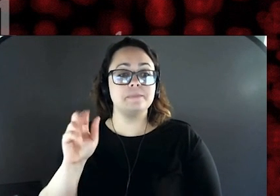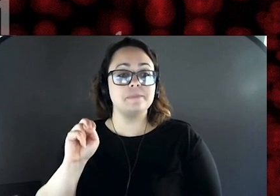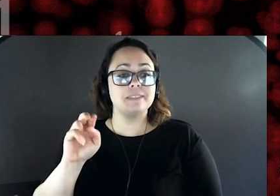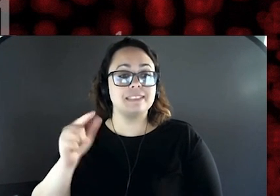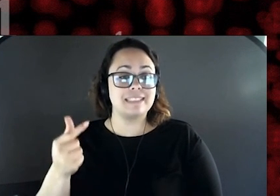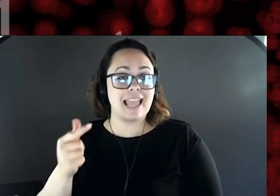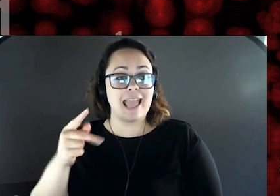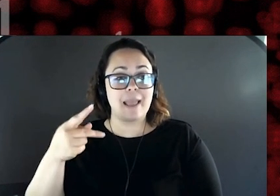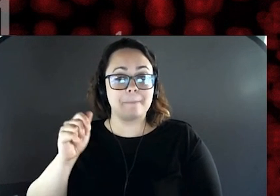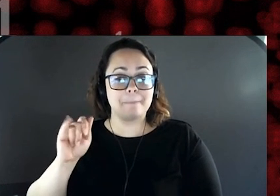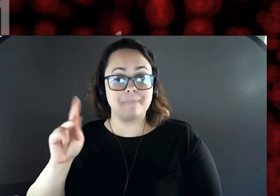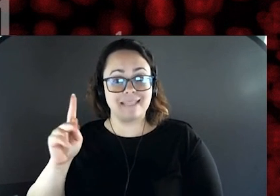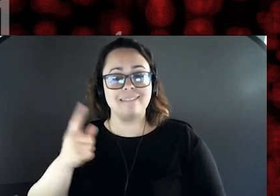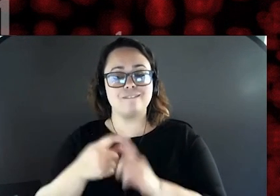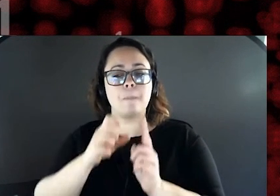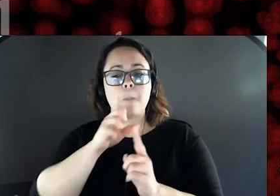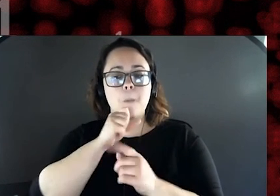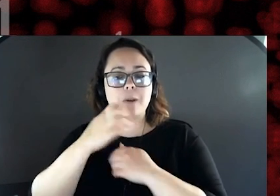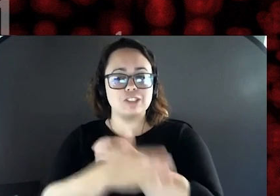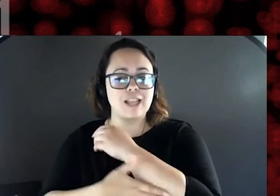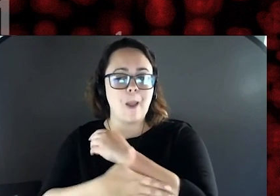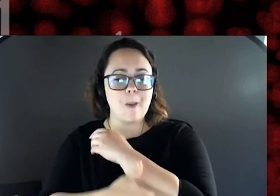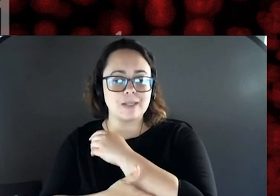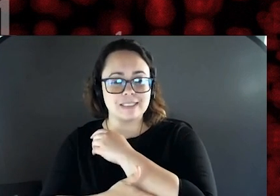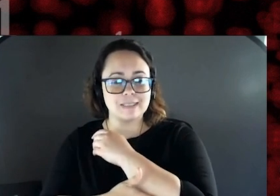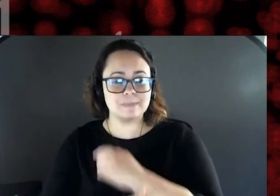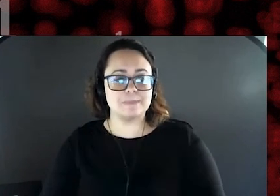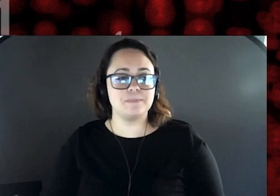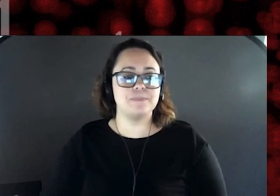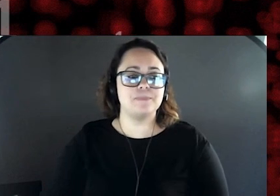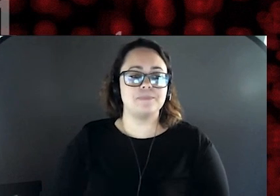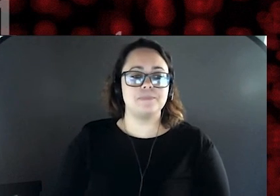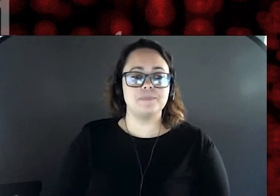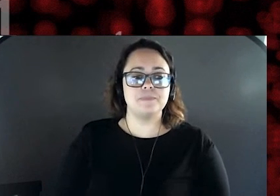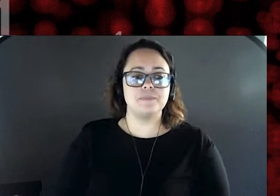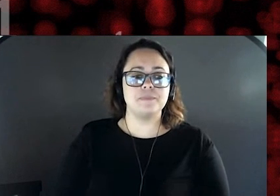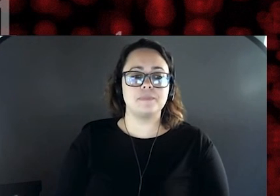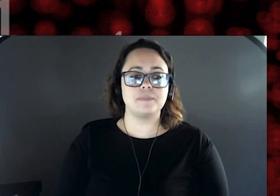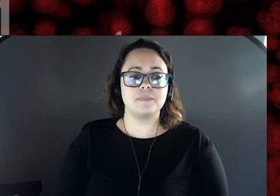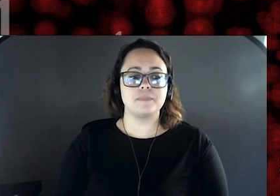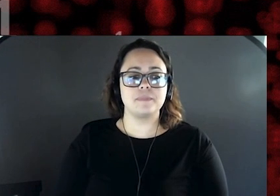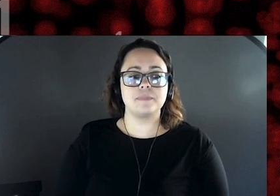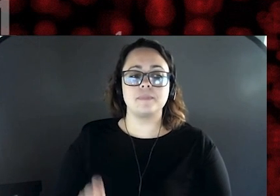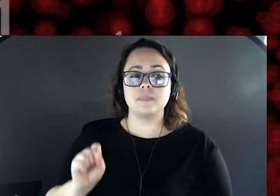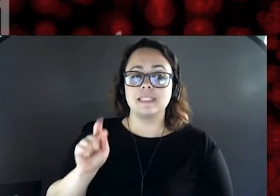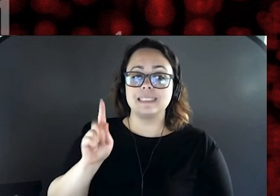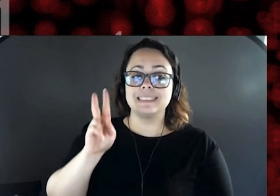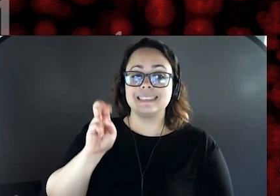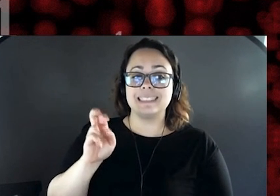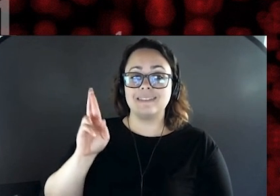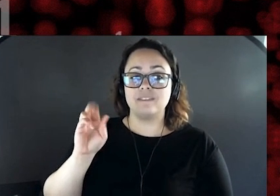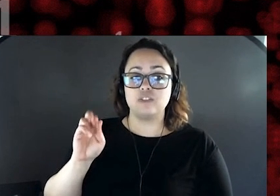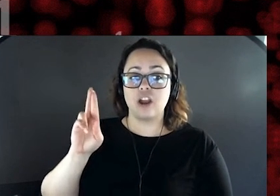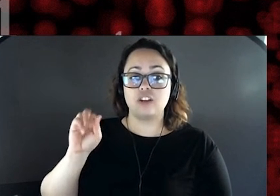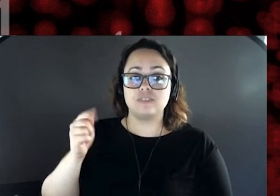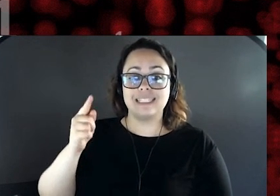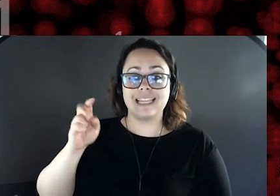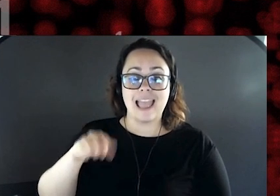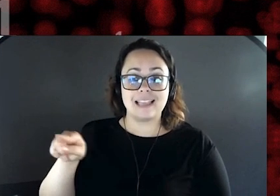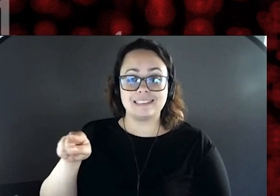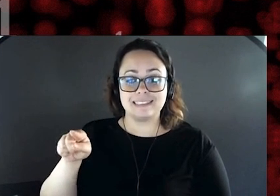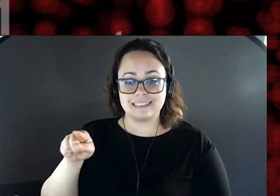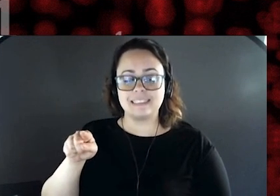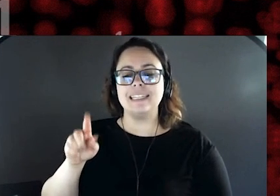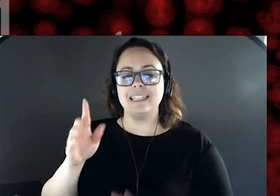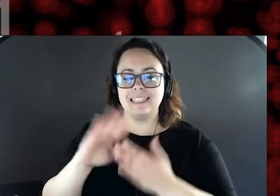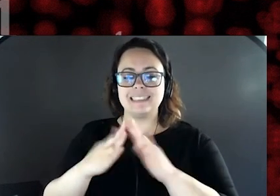And coming to us from Orange County, Sang Paik. And last but not least, Steve Rodriguez from